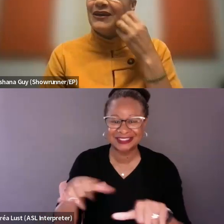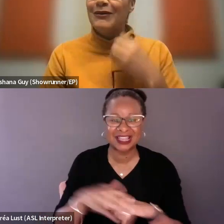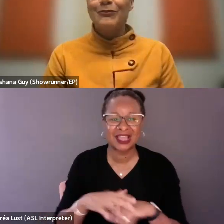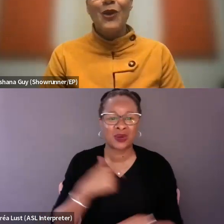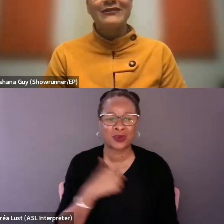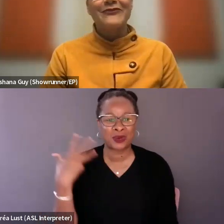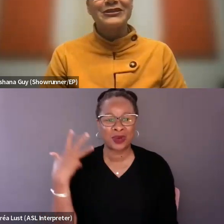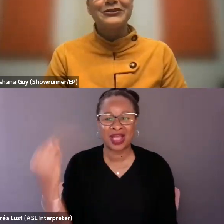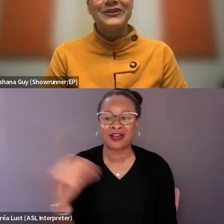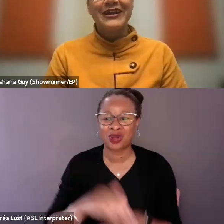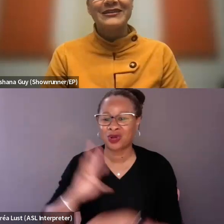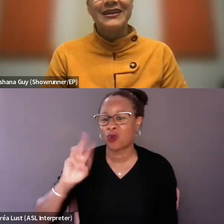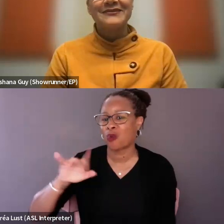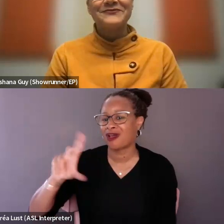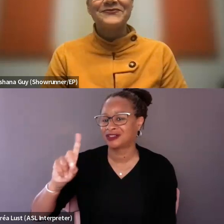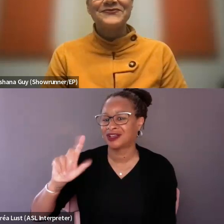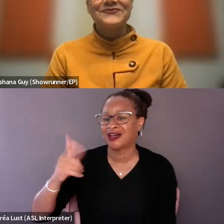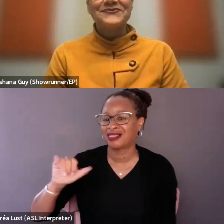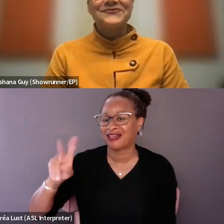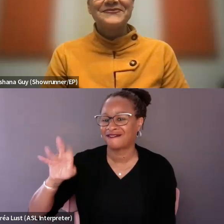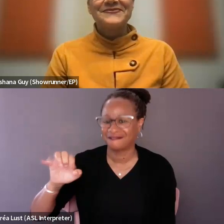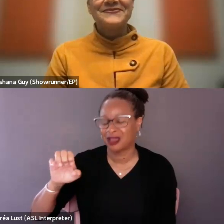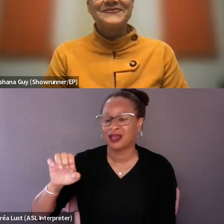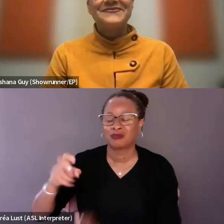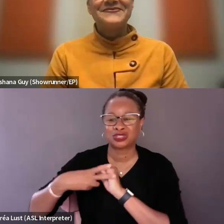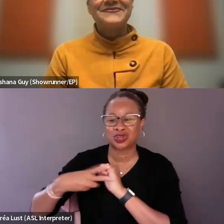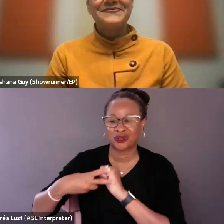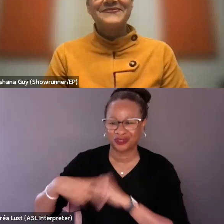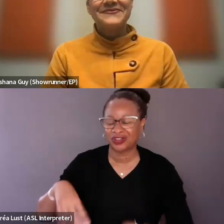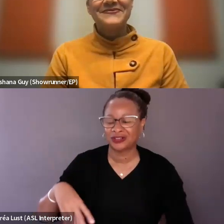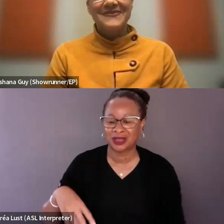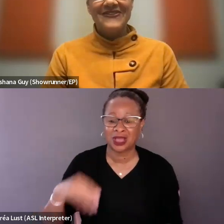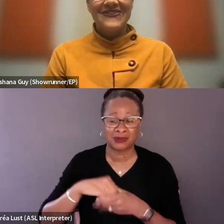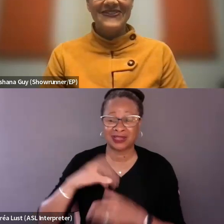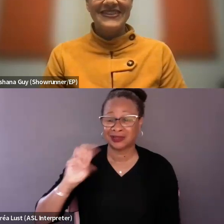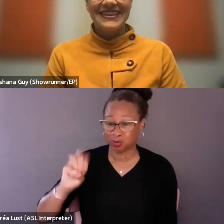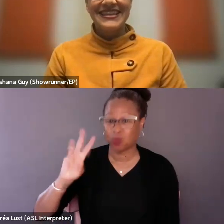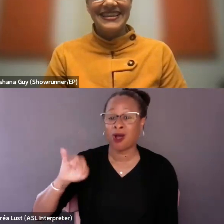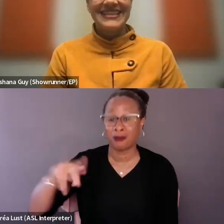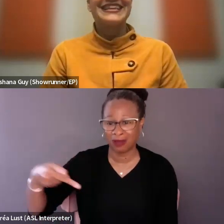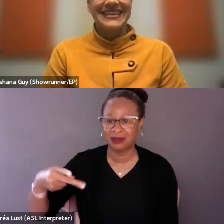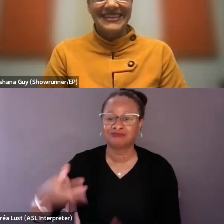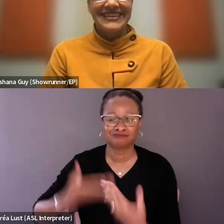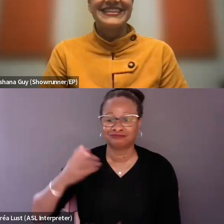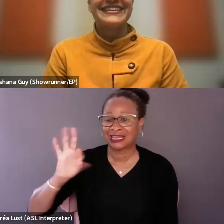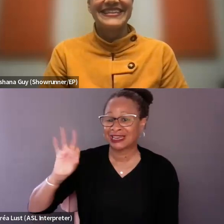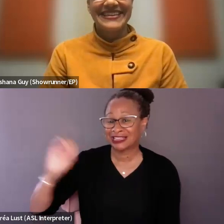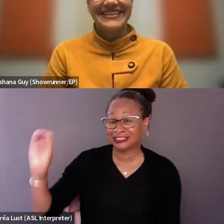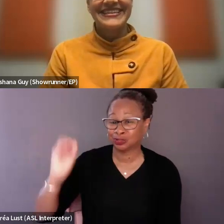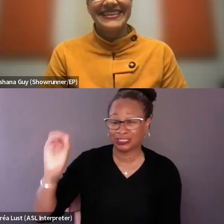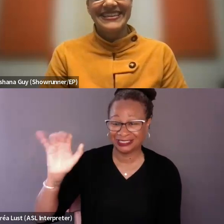the wildlife reserve in Harris Neck. Yeah, we were in a swamp. It was almost 90 degrees,